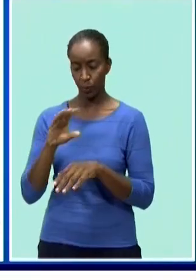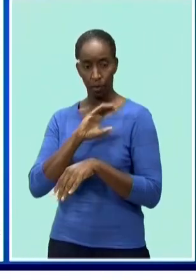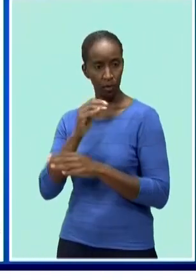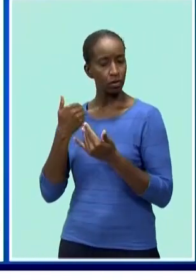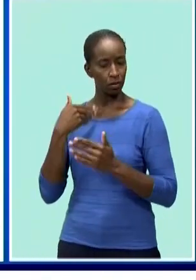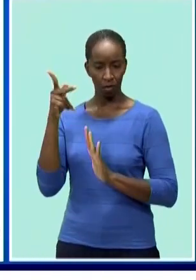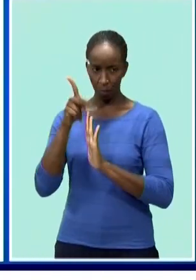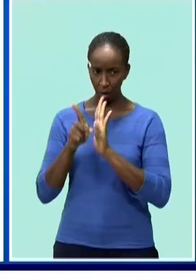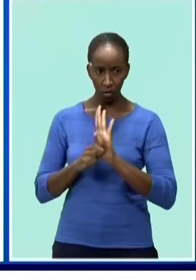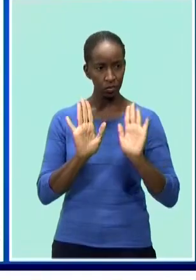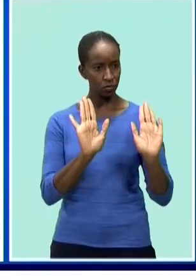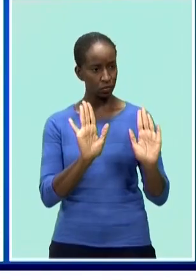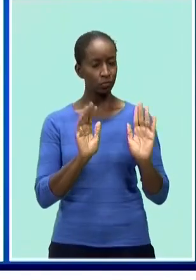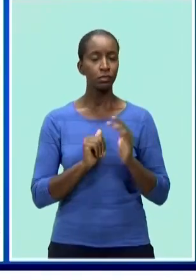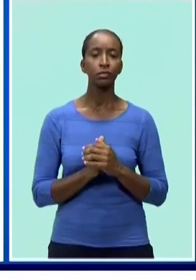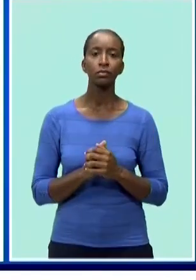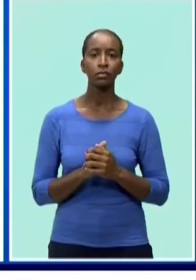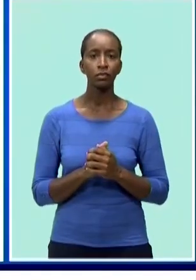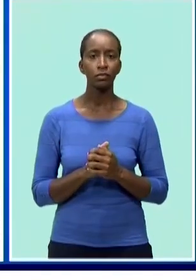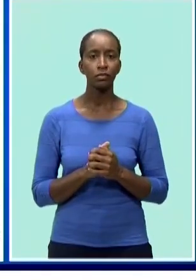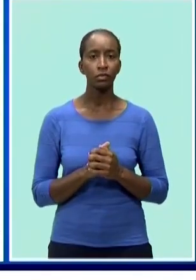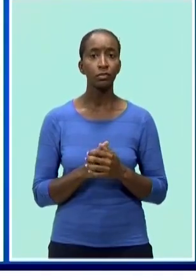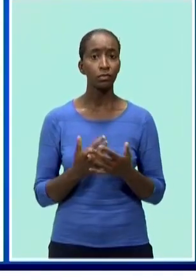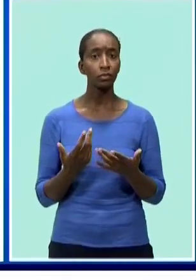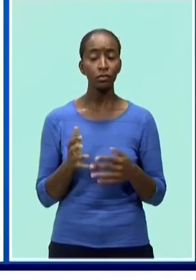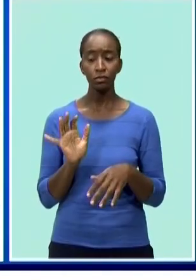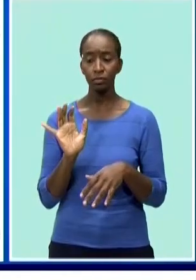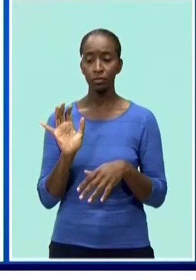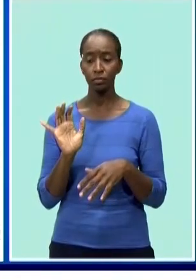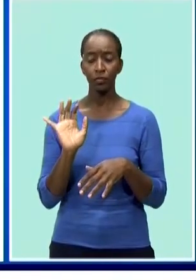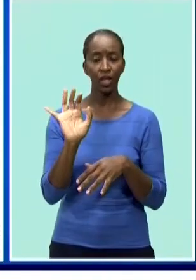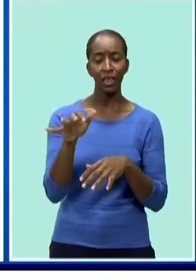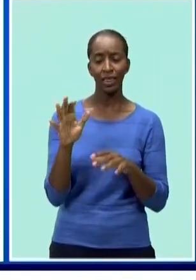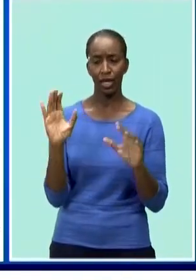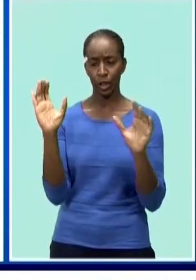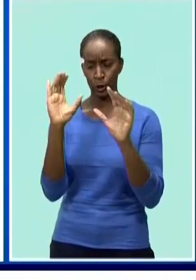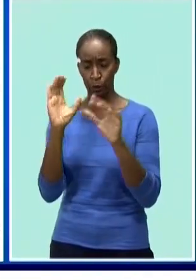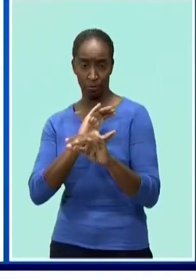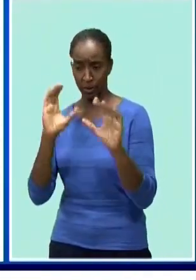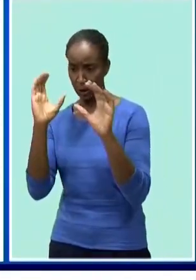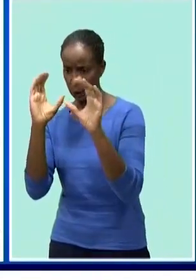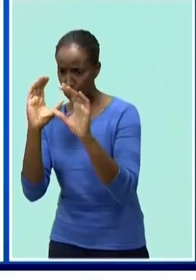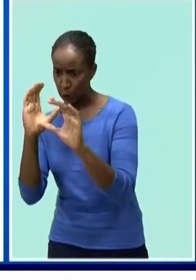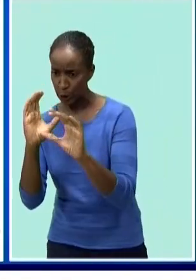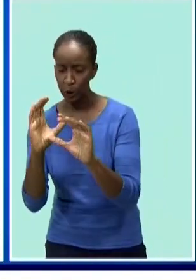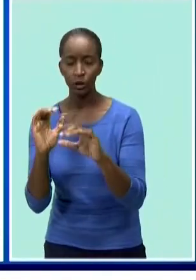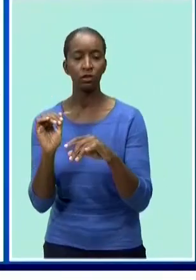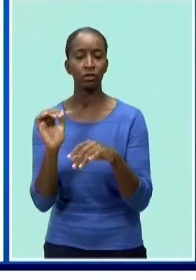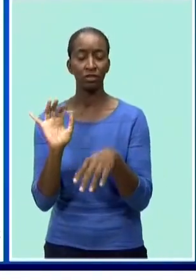also clarified reports that the search was conducted without a warrant. Griffith also lashed back at critics who